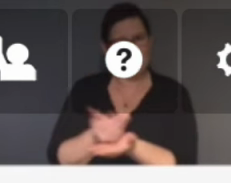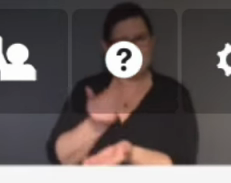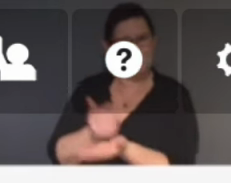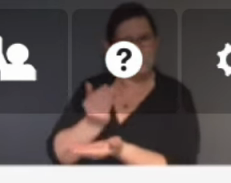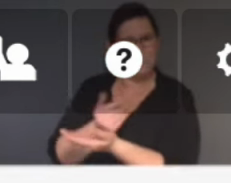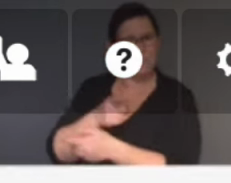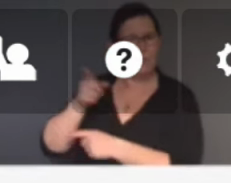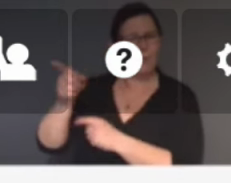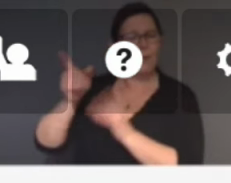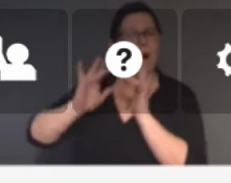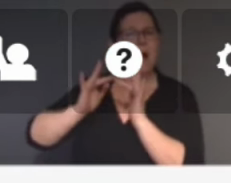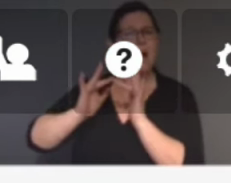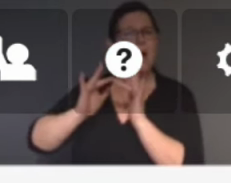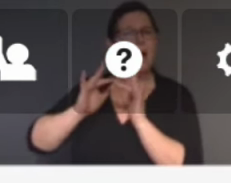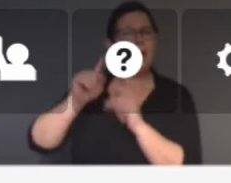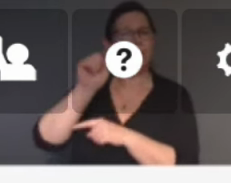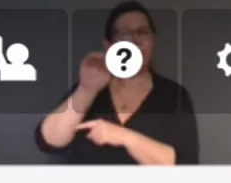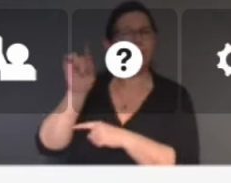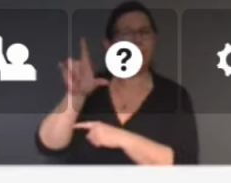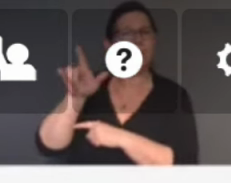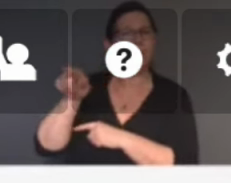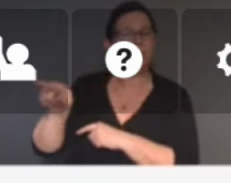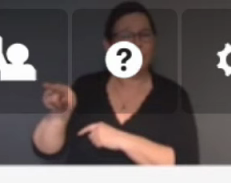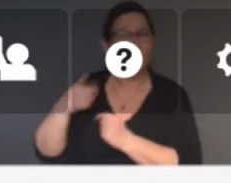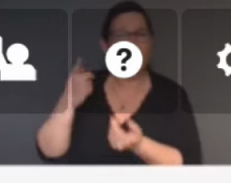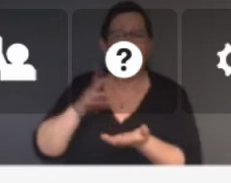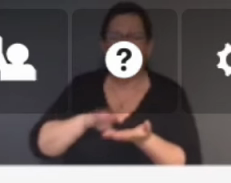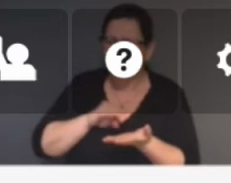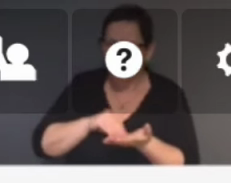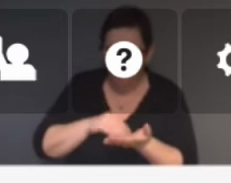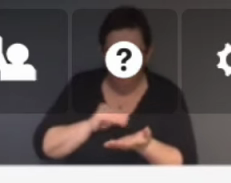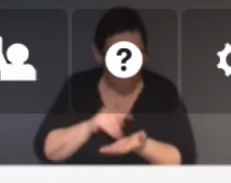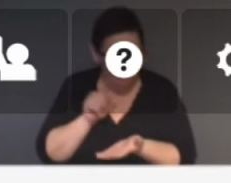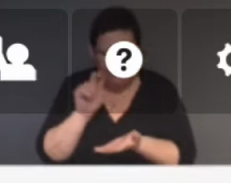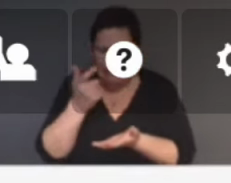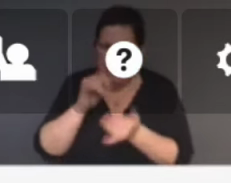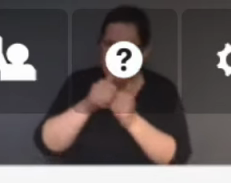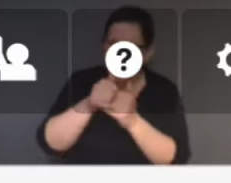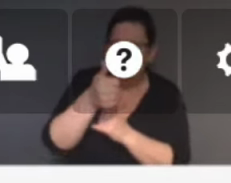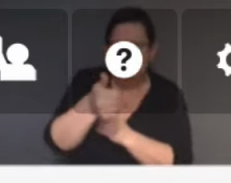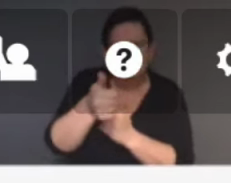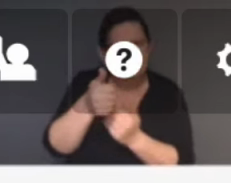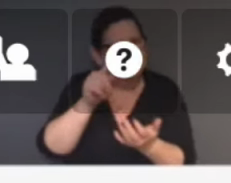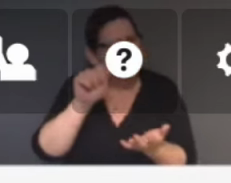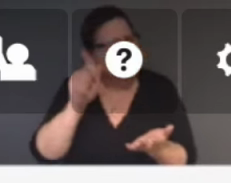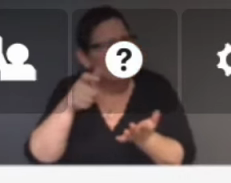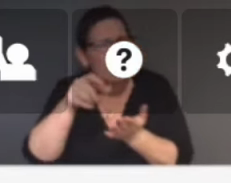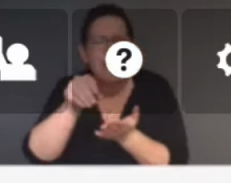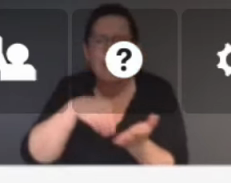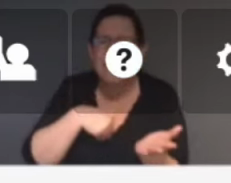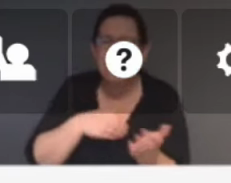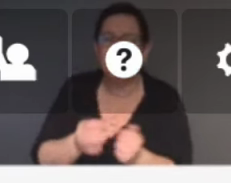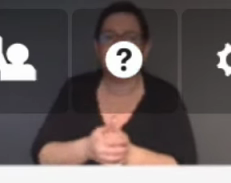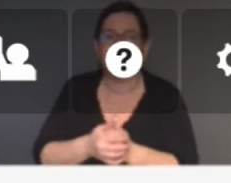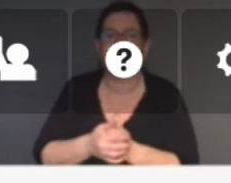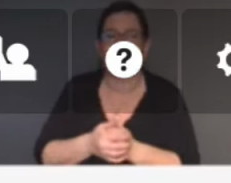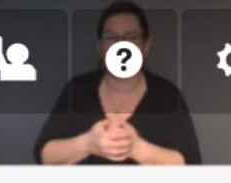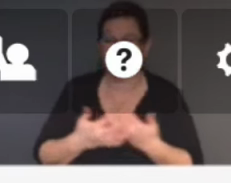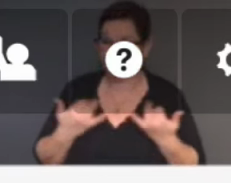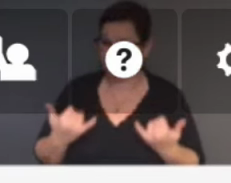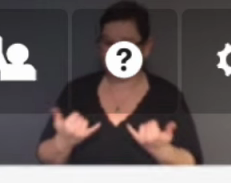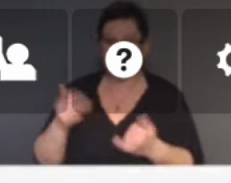After listening to today's webinar, I encourage you to go to the web address on your screen to learn more about